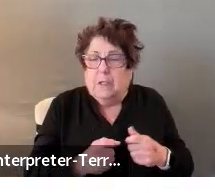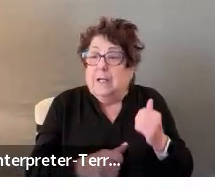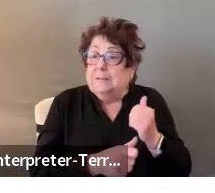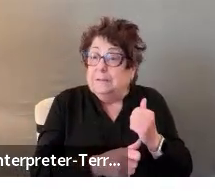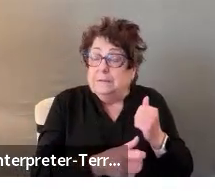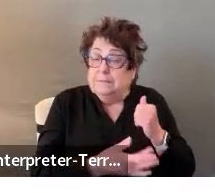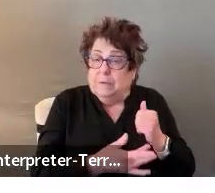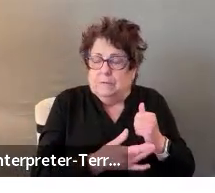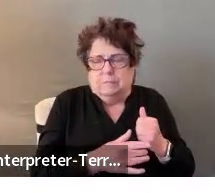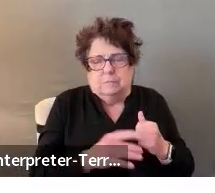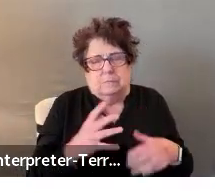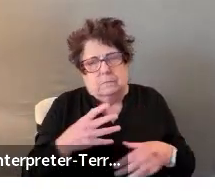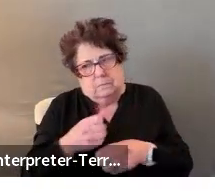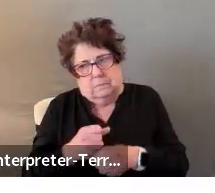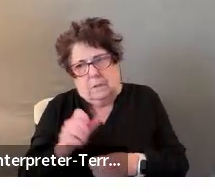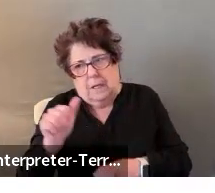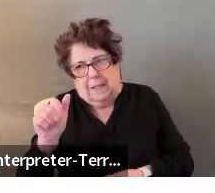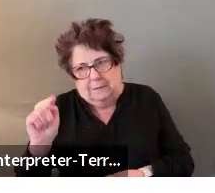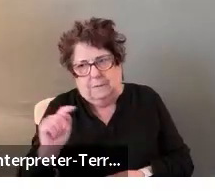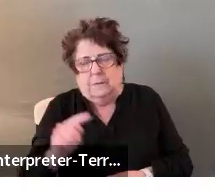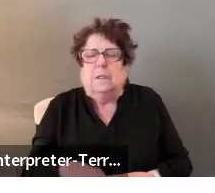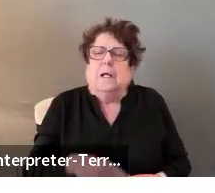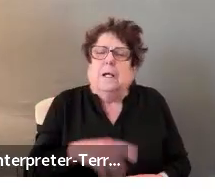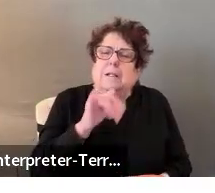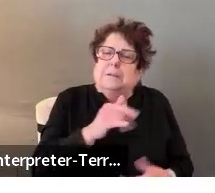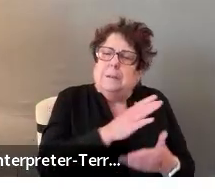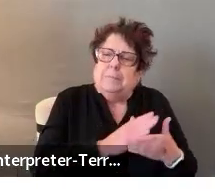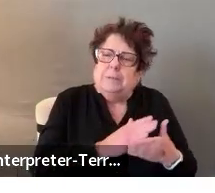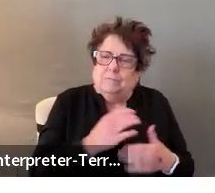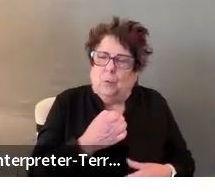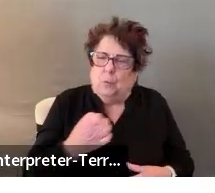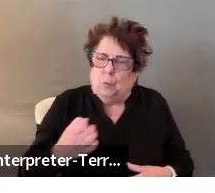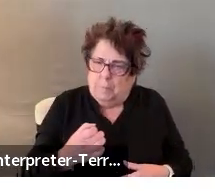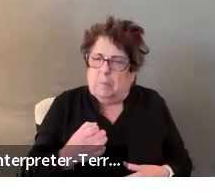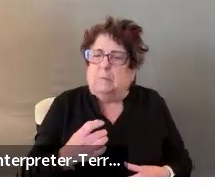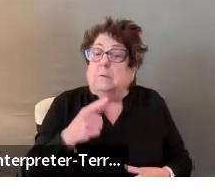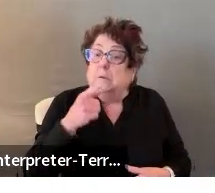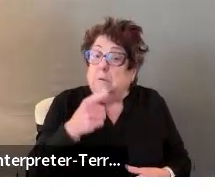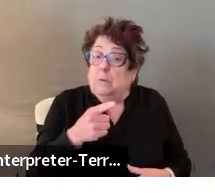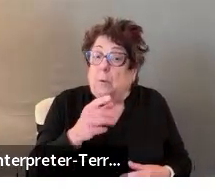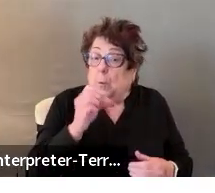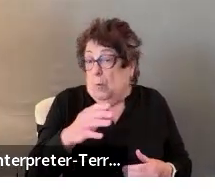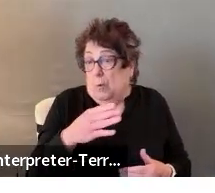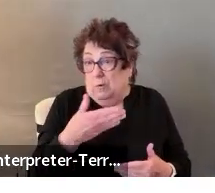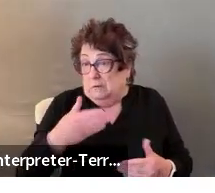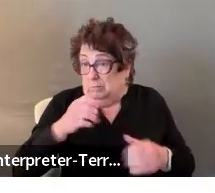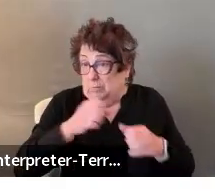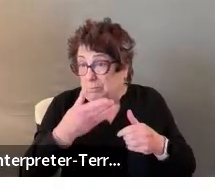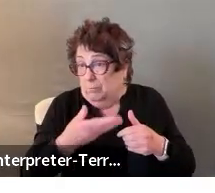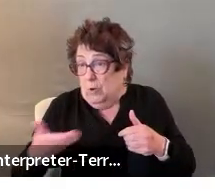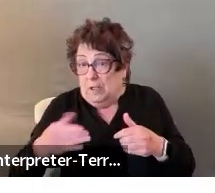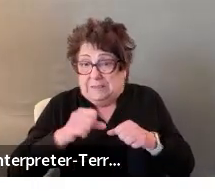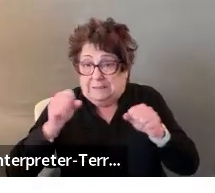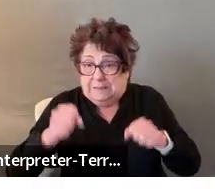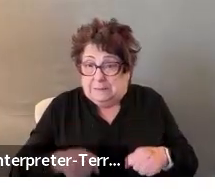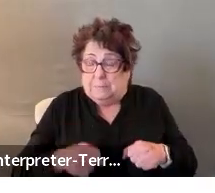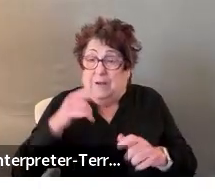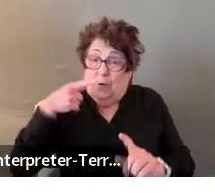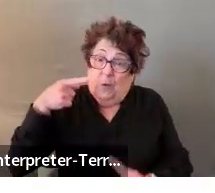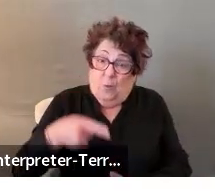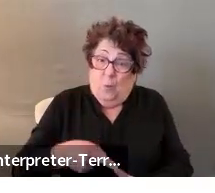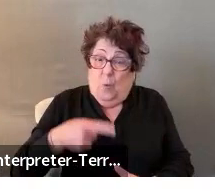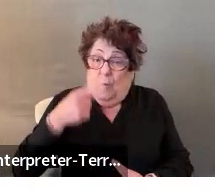AT, is a piece of equipment or product system with the goal of increasing, maintaining, or improving the